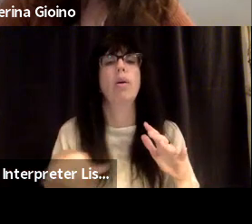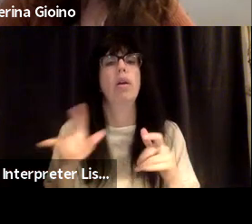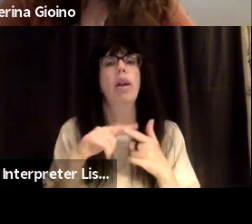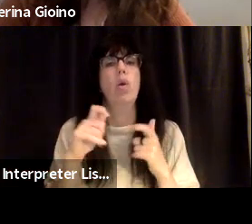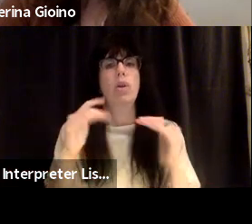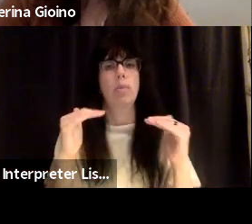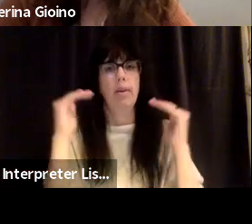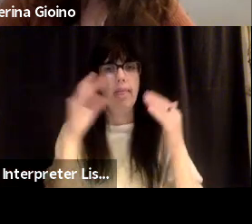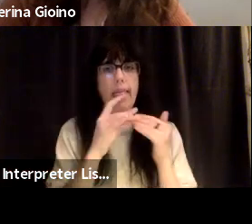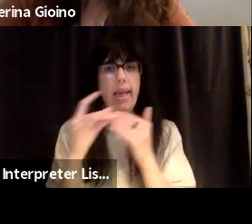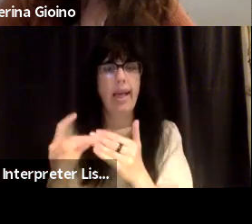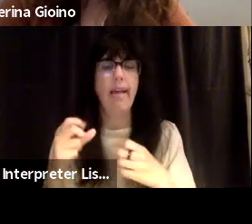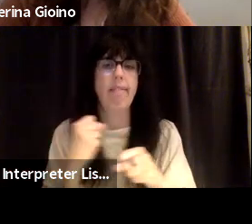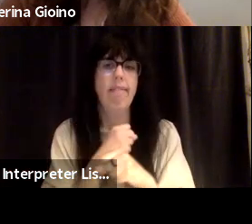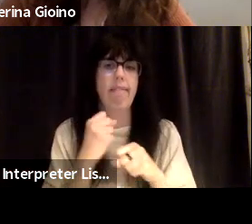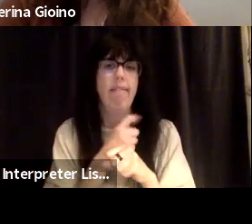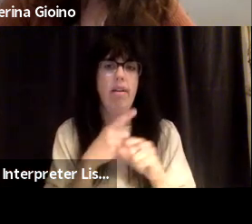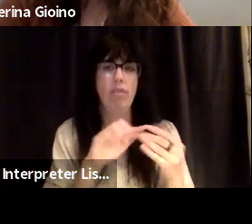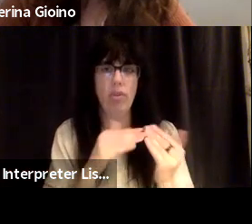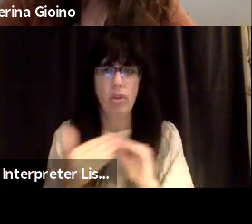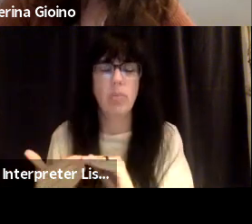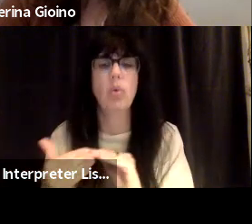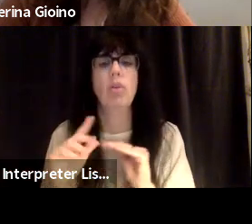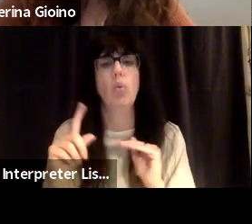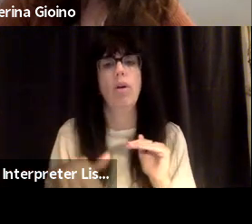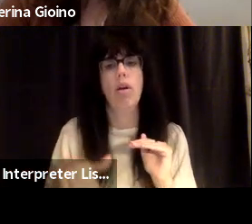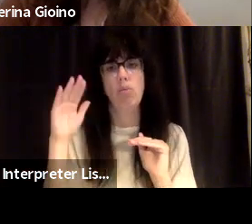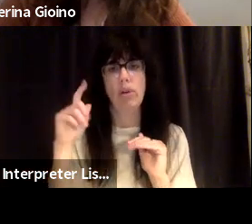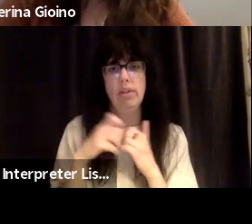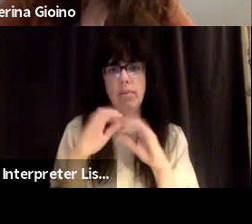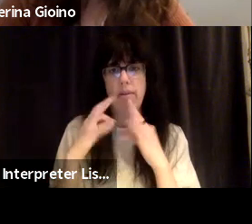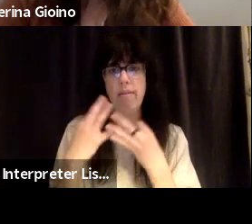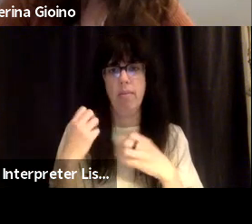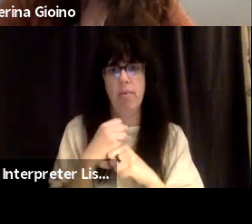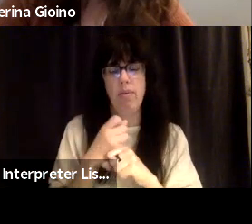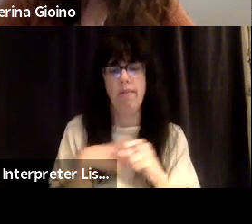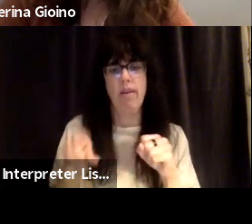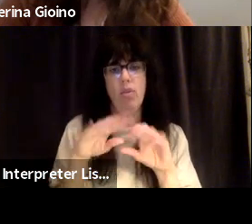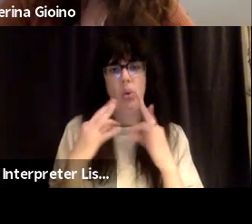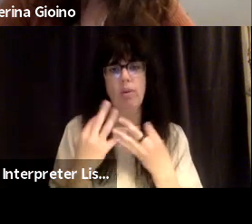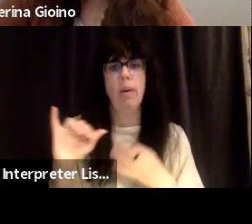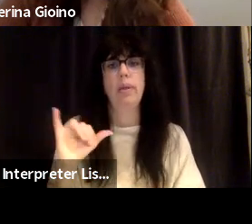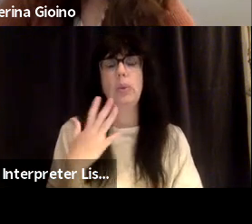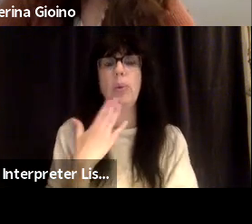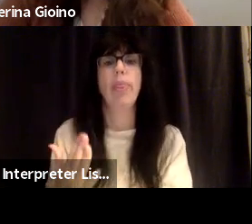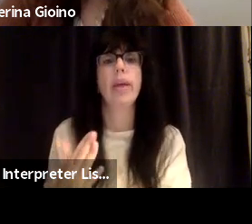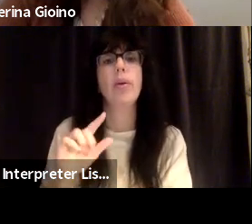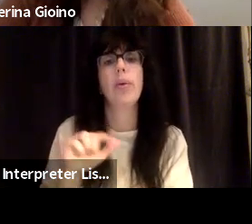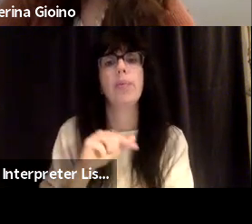services. I want to fight for our community. This is the place I'm raising my family, and I want to fight for your family too. Thank you. Thank you,